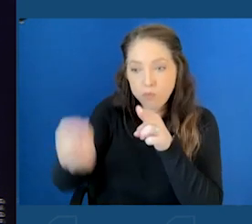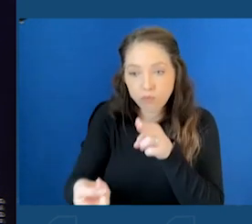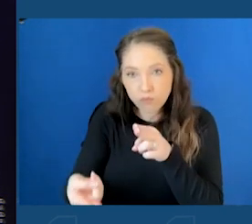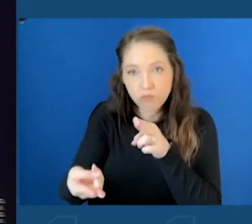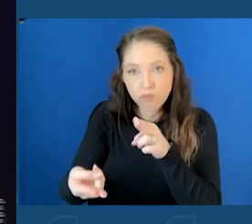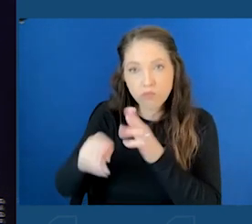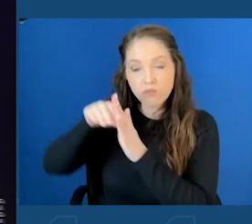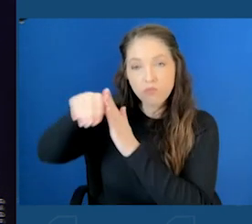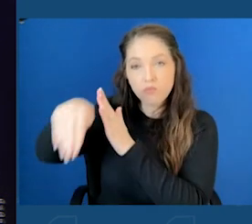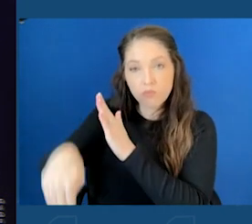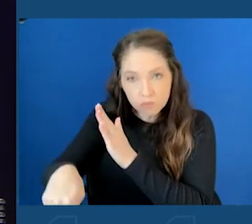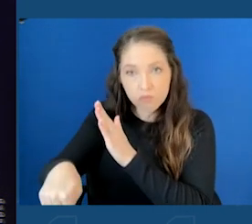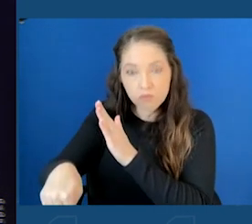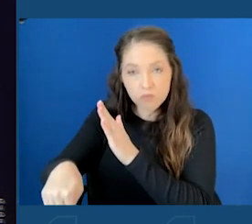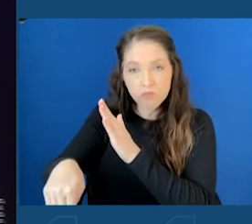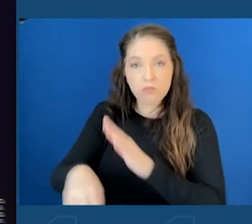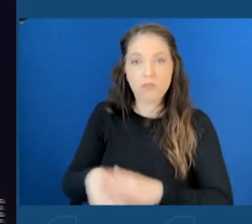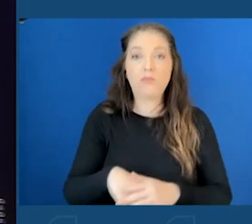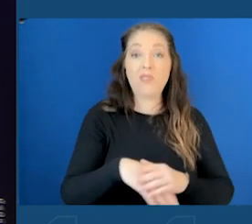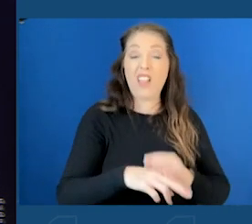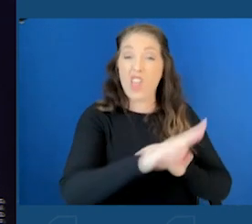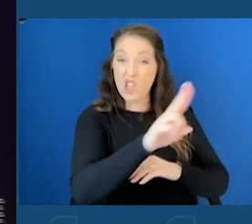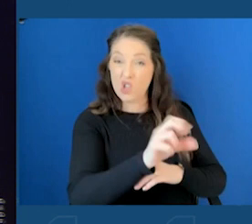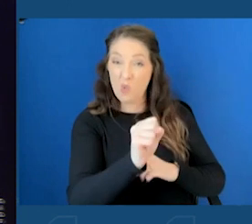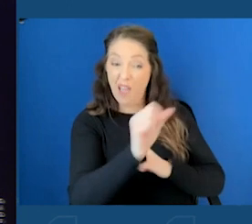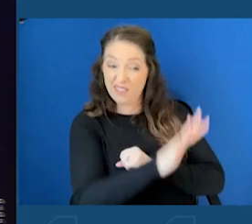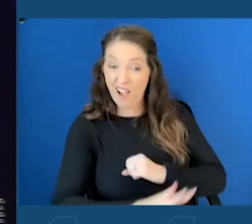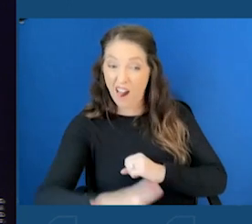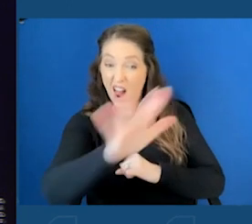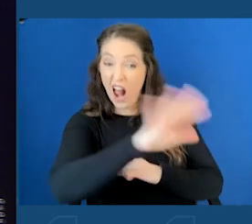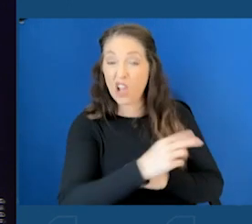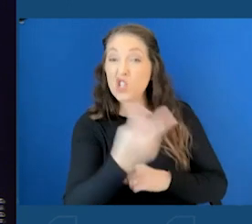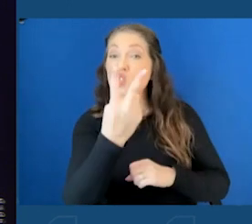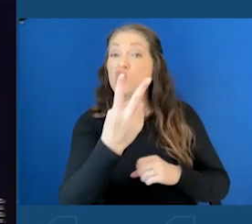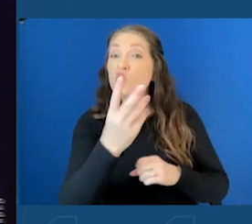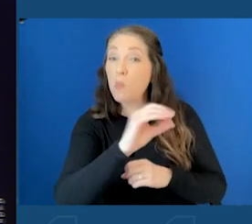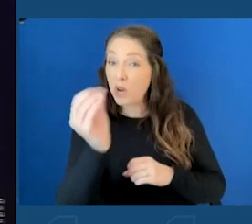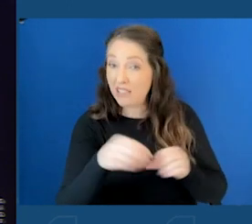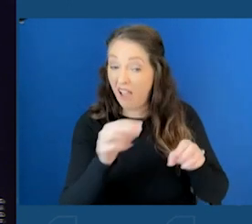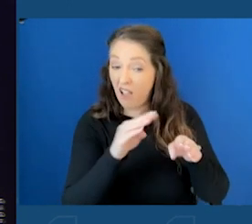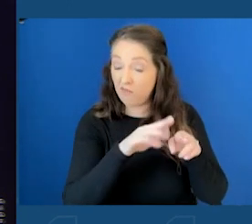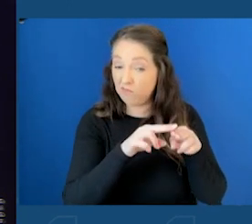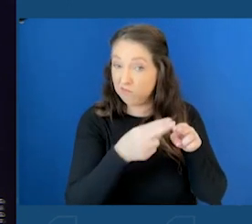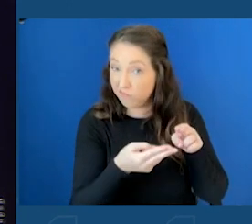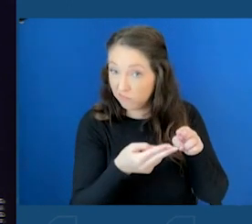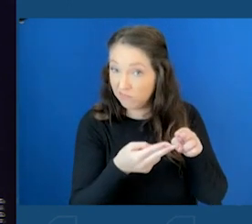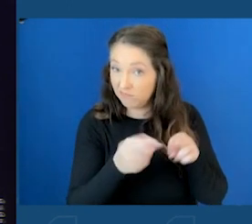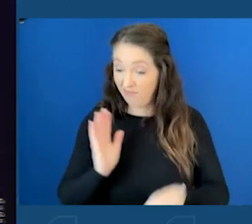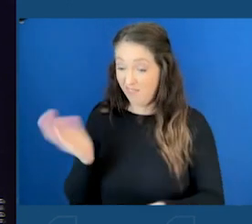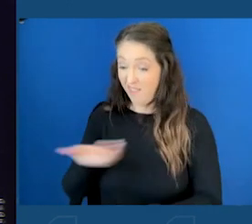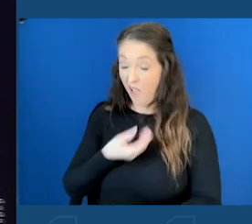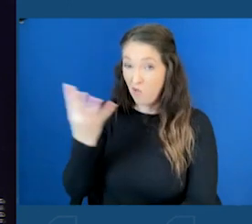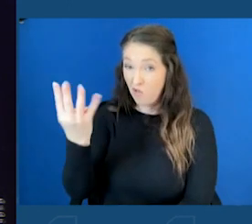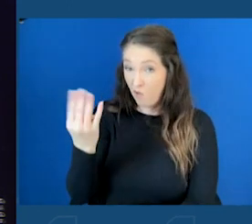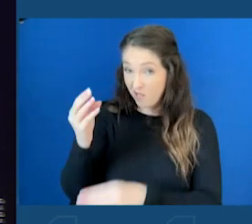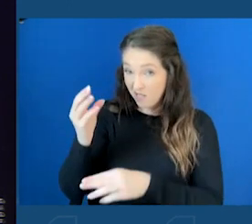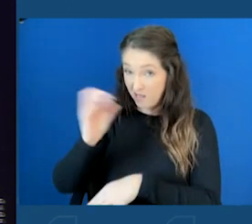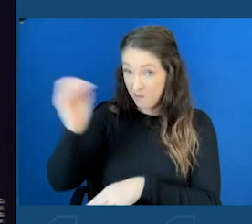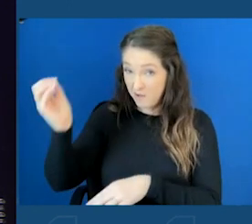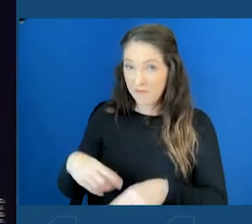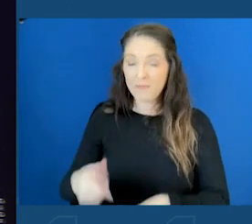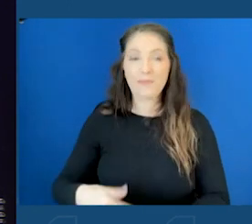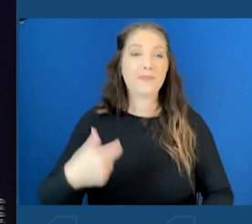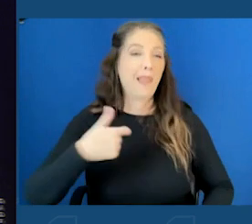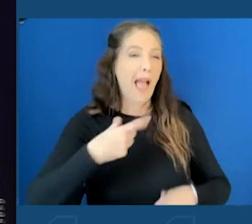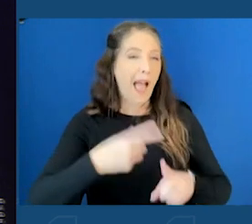only gone down 2% across the rest of the nation. And we have areas of great success. City of Buffalo. I'm from Buffalo. I know there's a number of